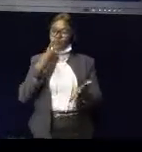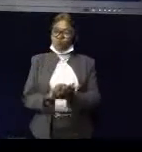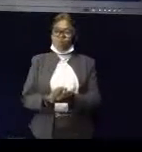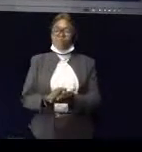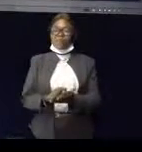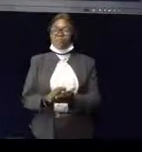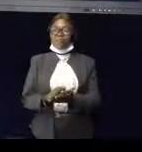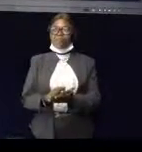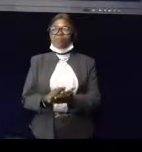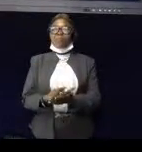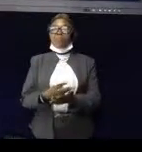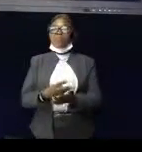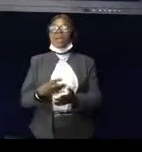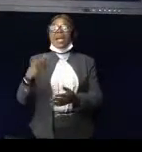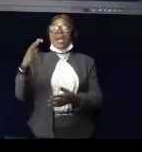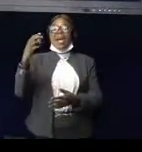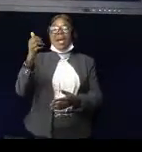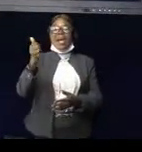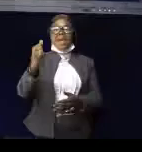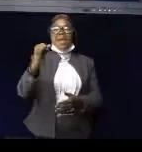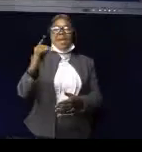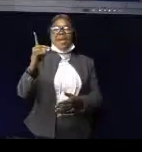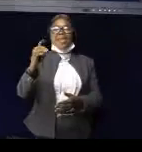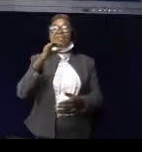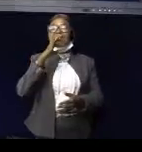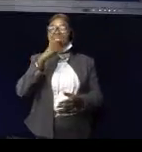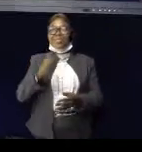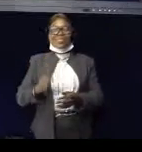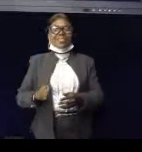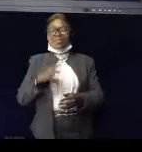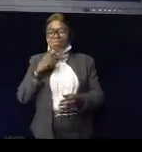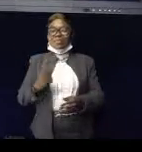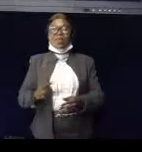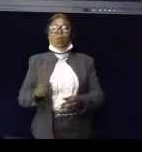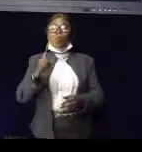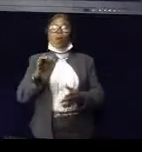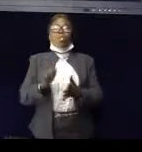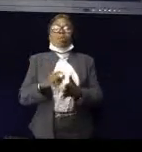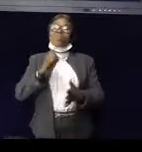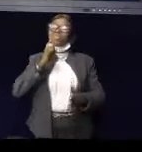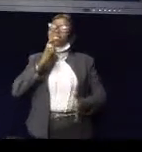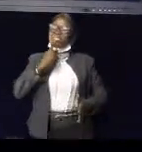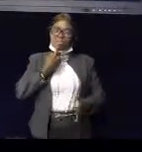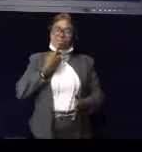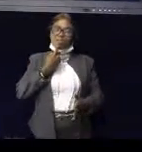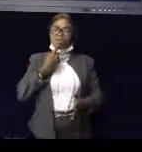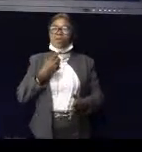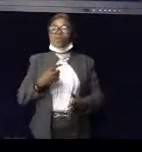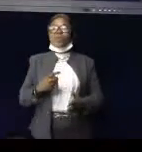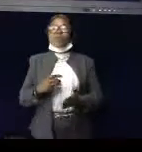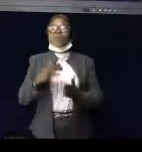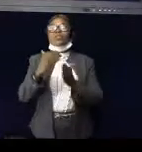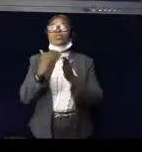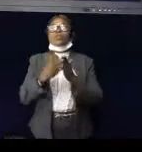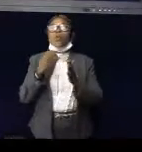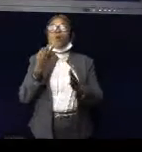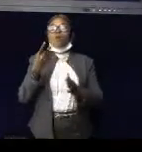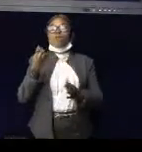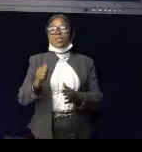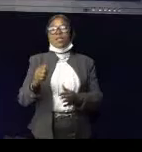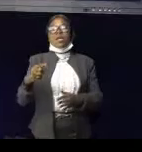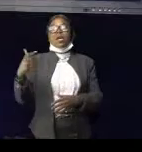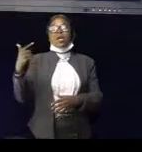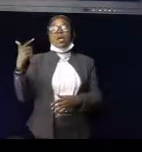advanced stage of the HIV infection. AIDS is what? Is the advanced stage of